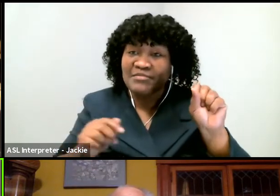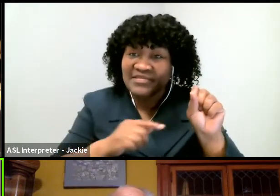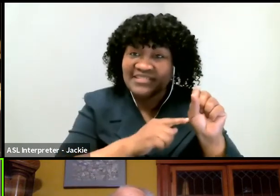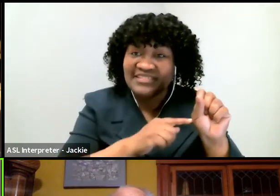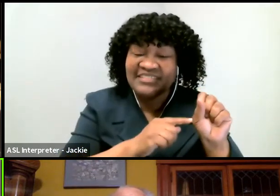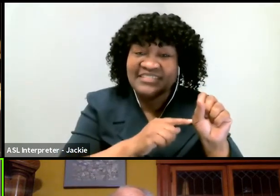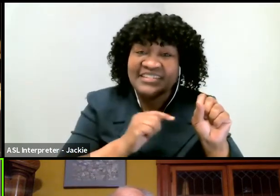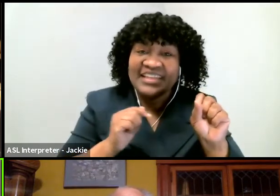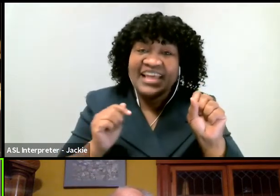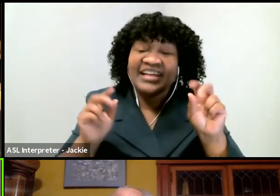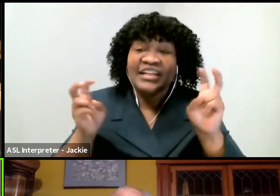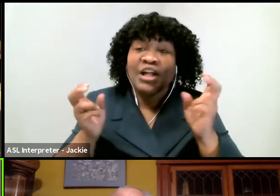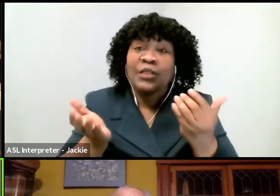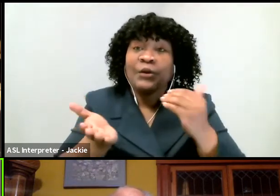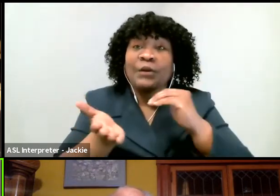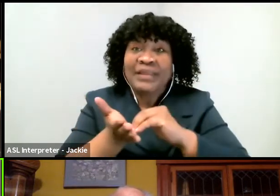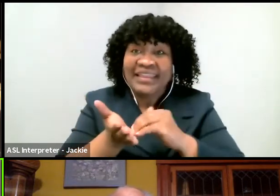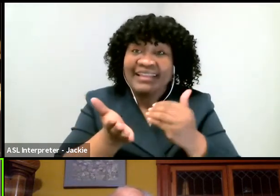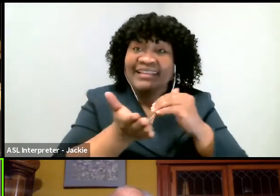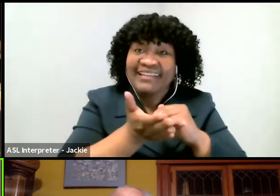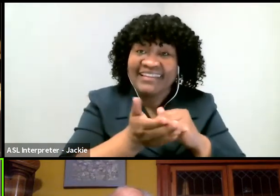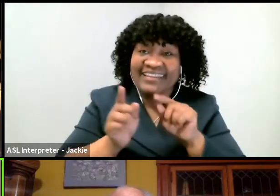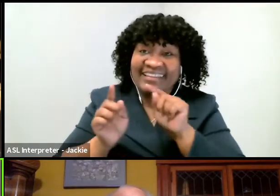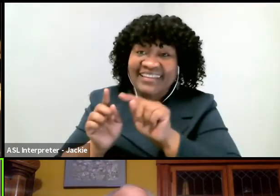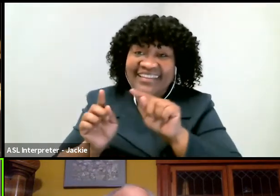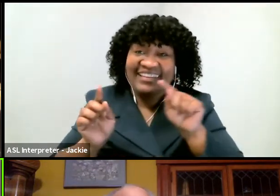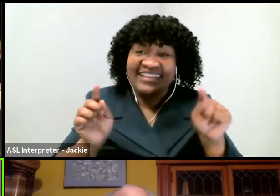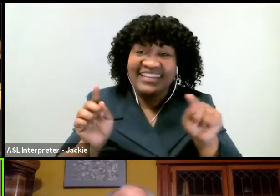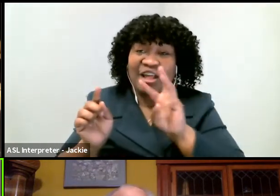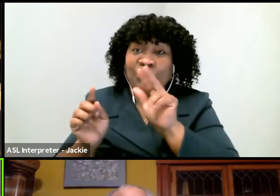you know, the repeat of William. And then this,